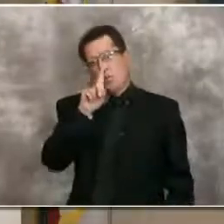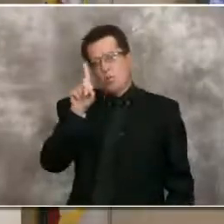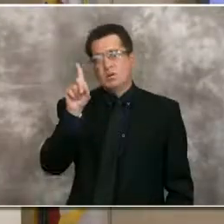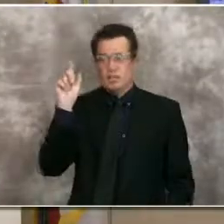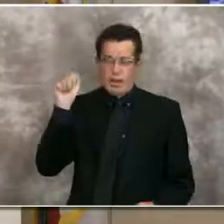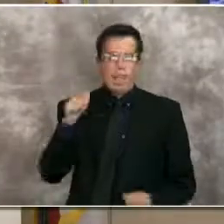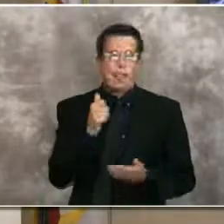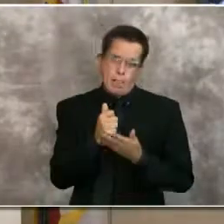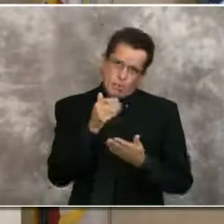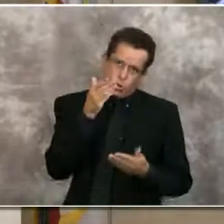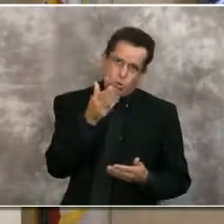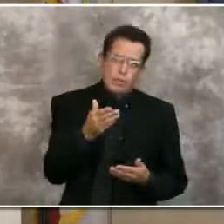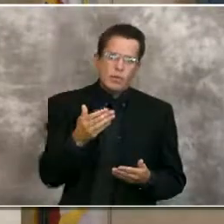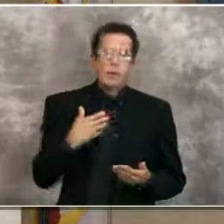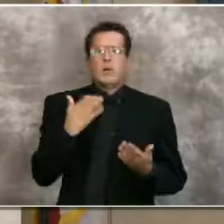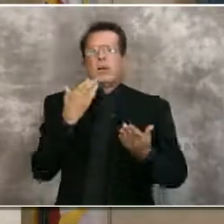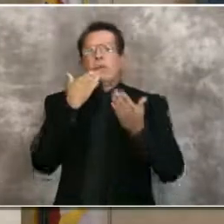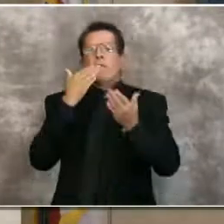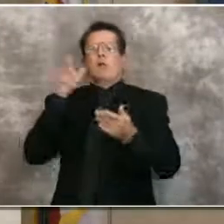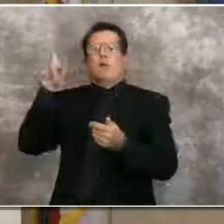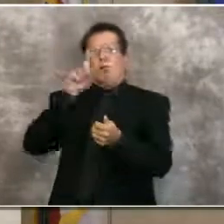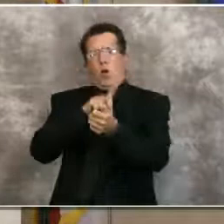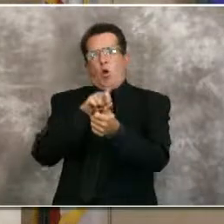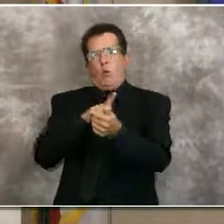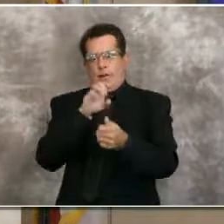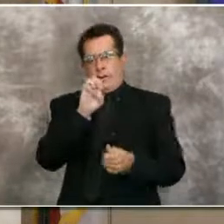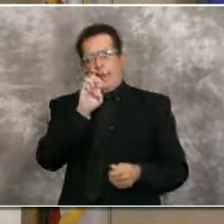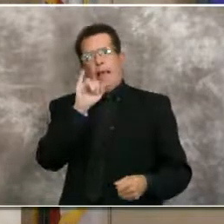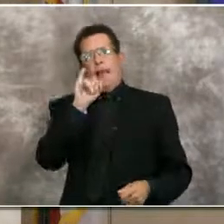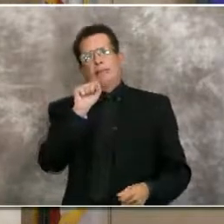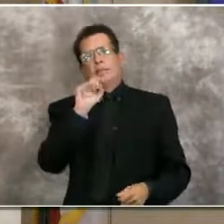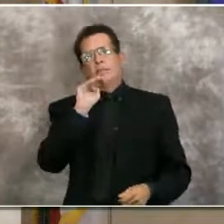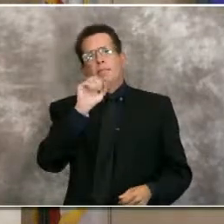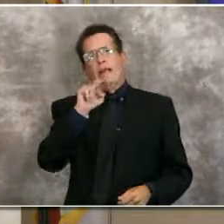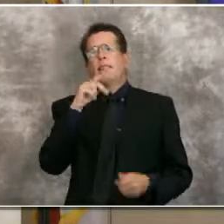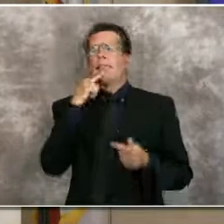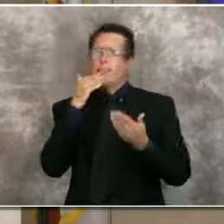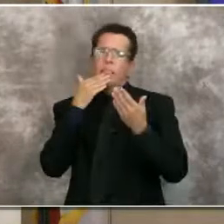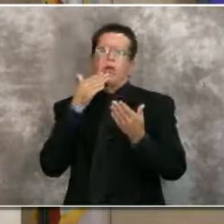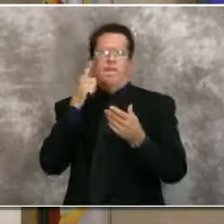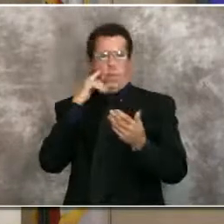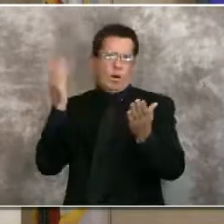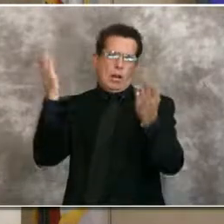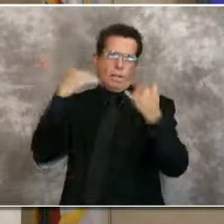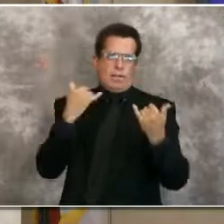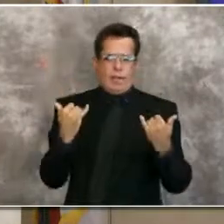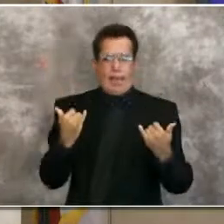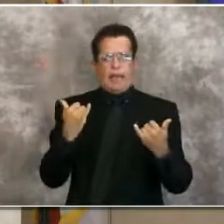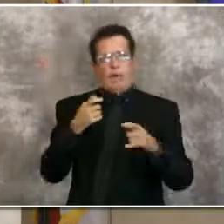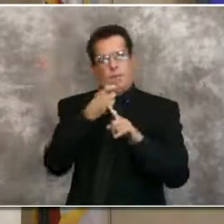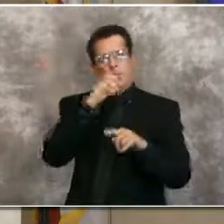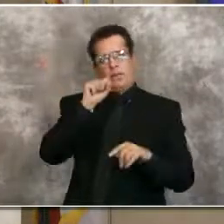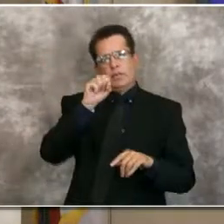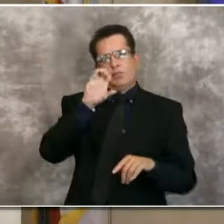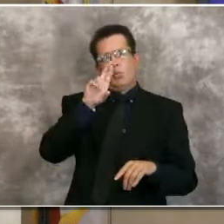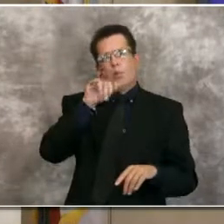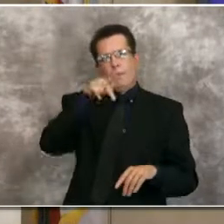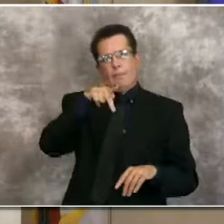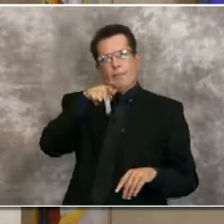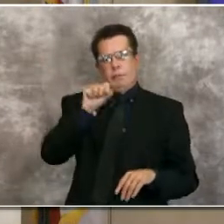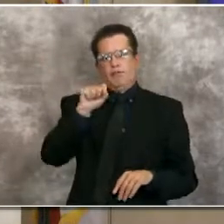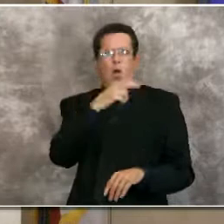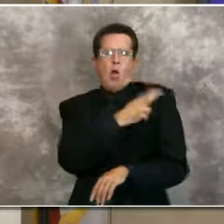Again, we want to thank Dr. Eisman for being with us here today to talk from Scripps Hospital, to talk a little bit